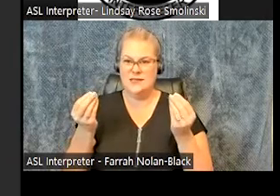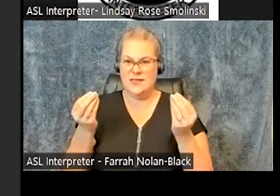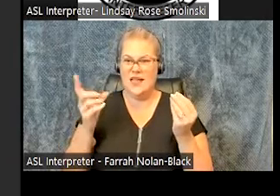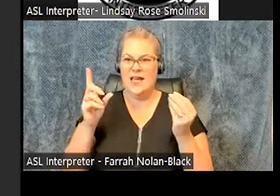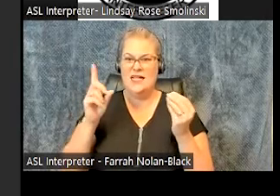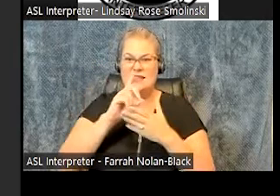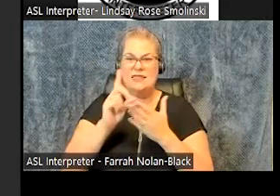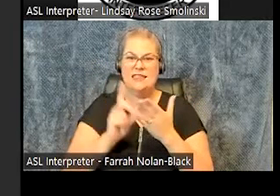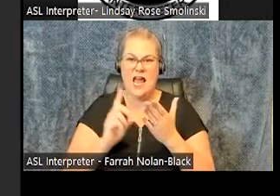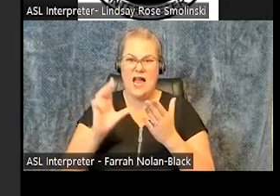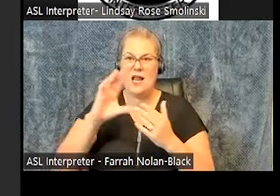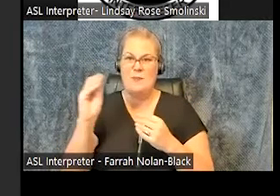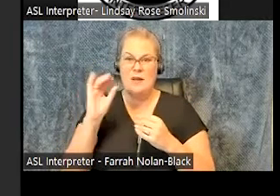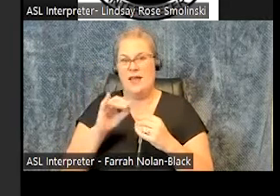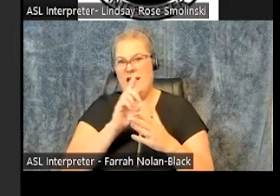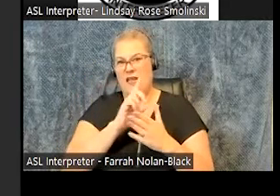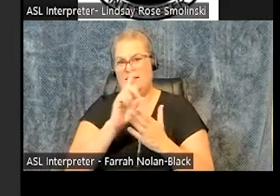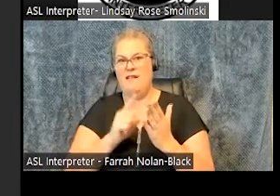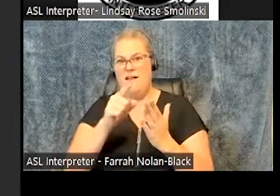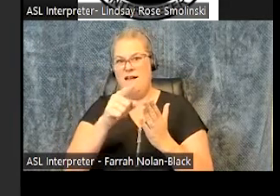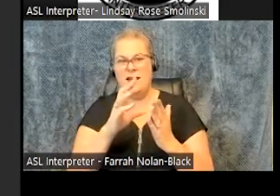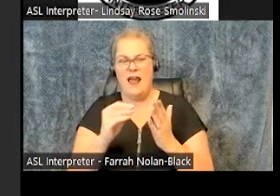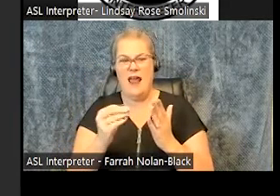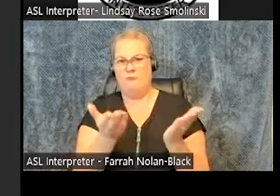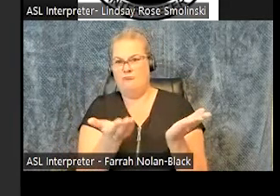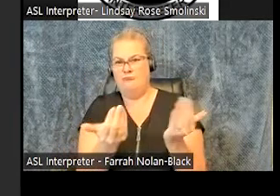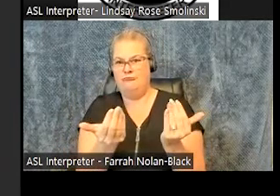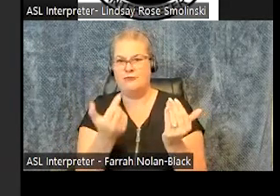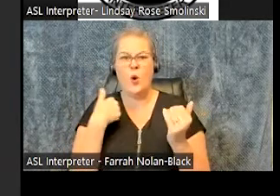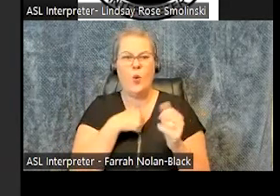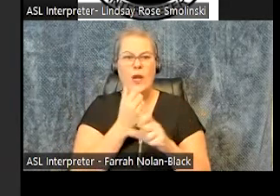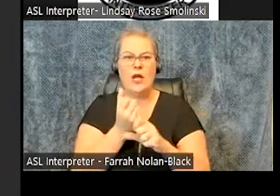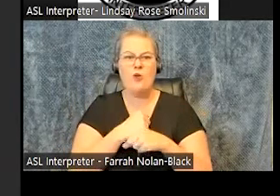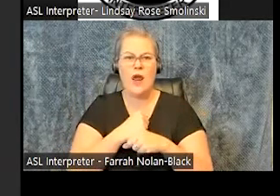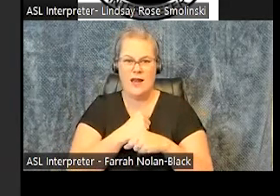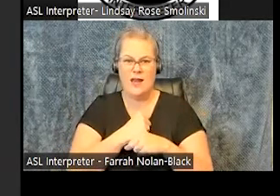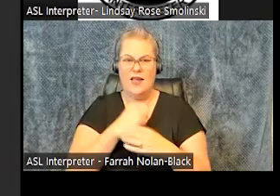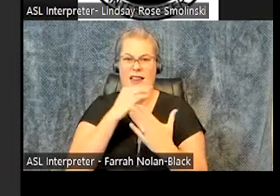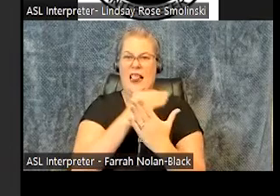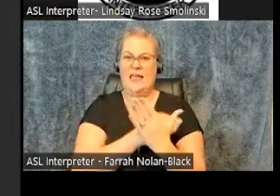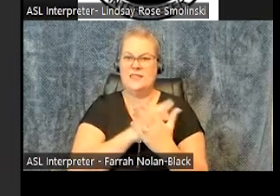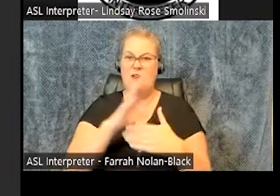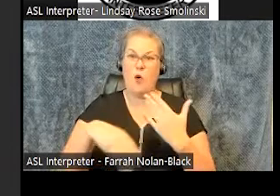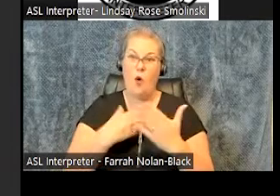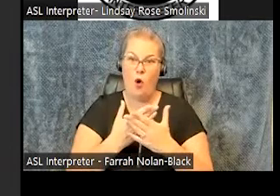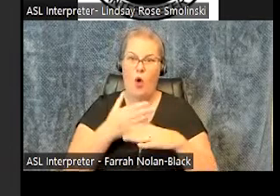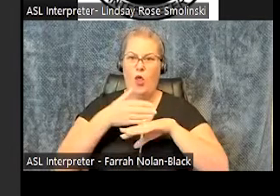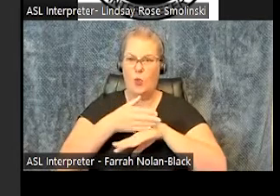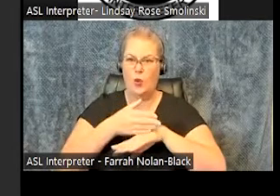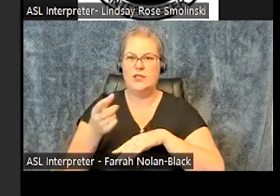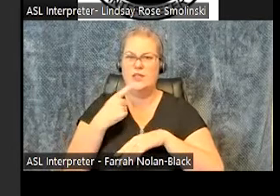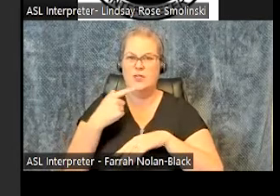this and actually created it. Well, we created the cutlass, but told us what Legos need to be